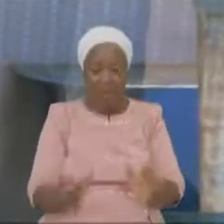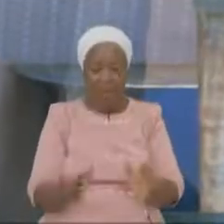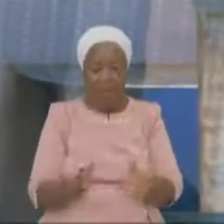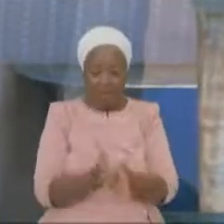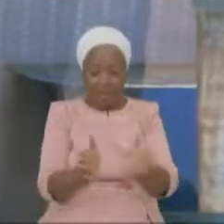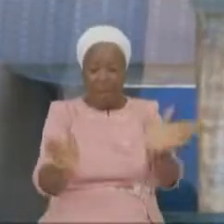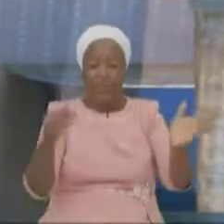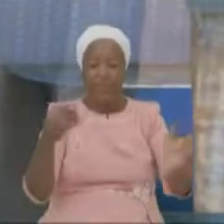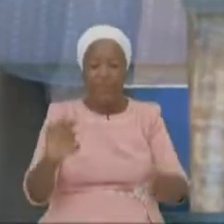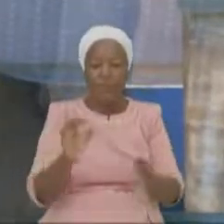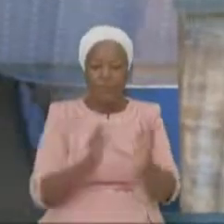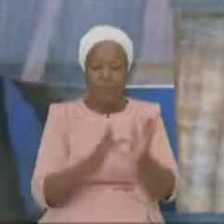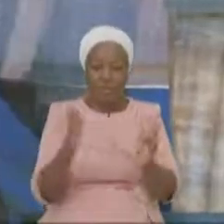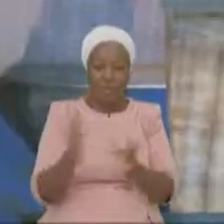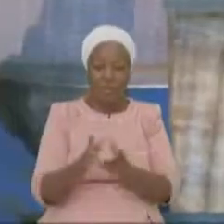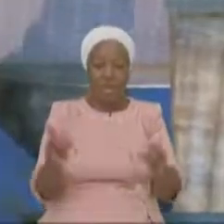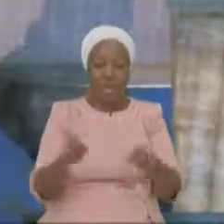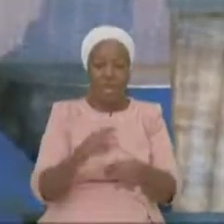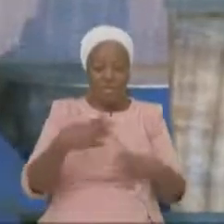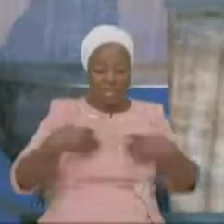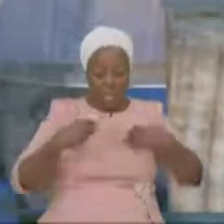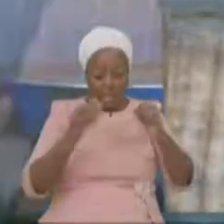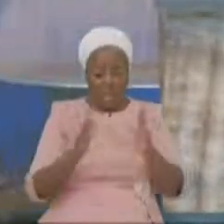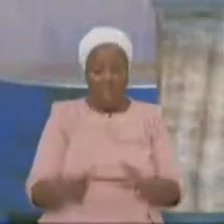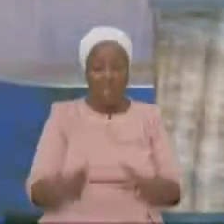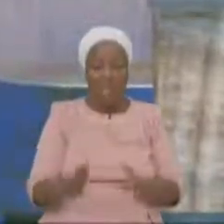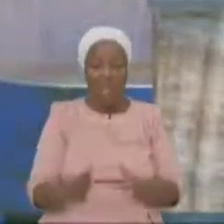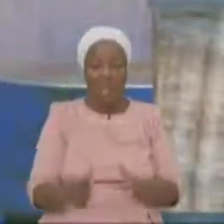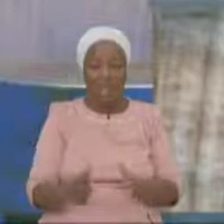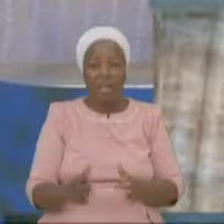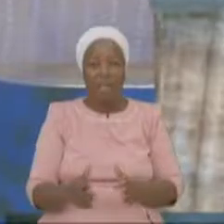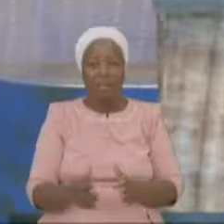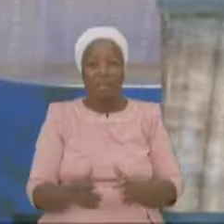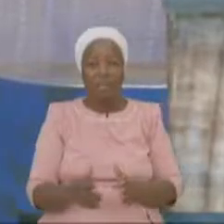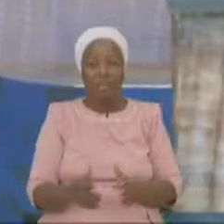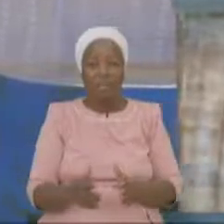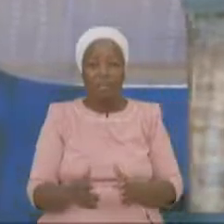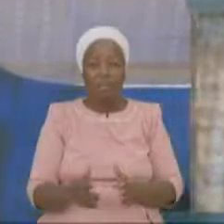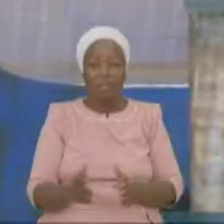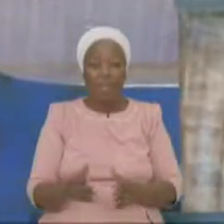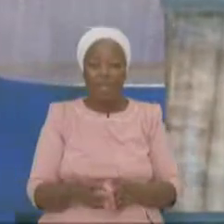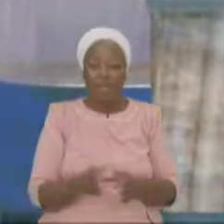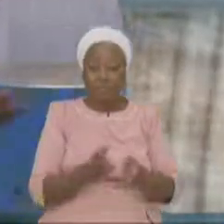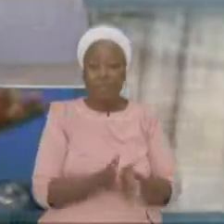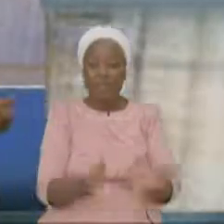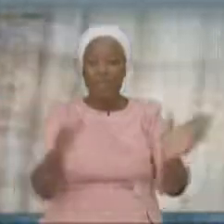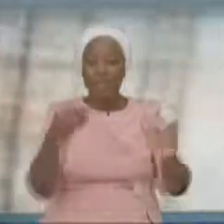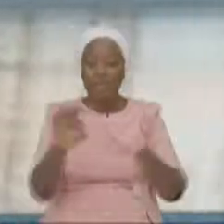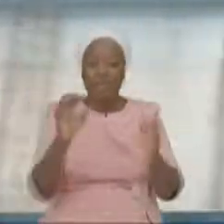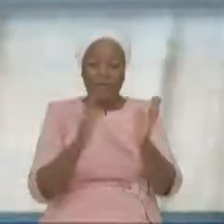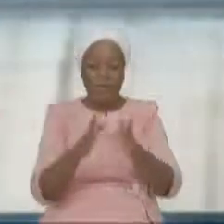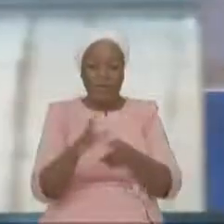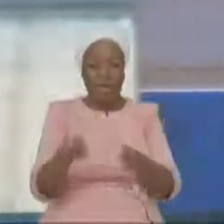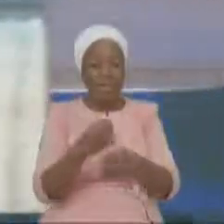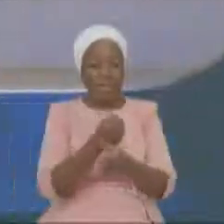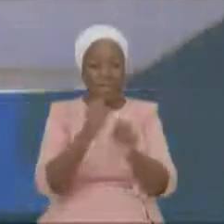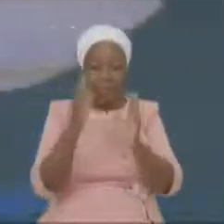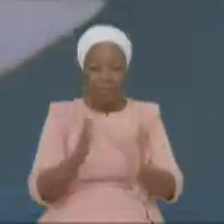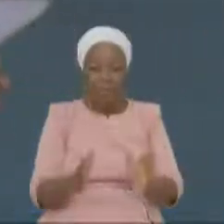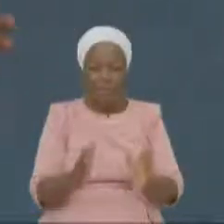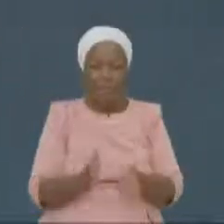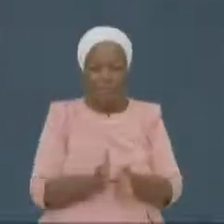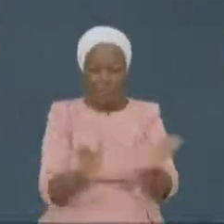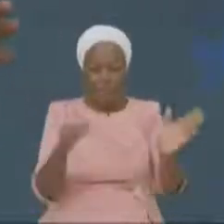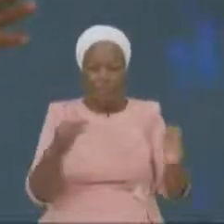a healer. The fame of Jesus as a savior. The fame of Jesus as